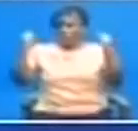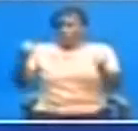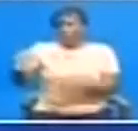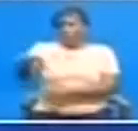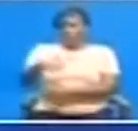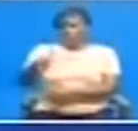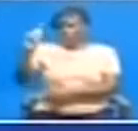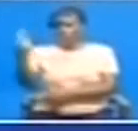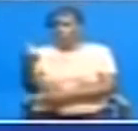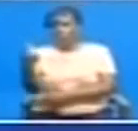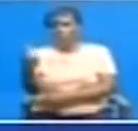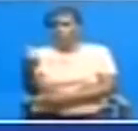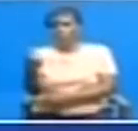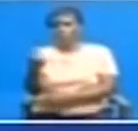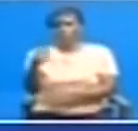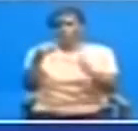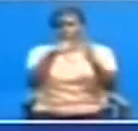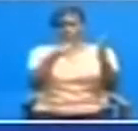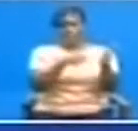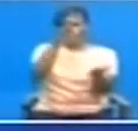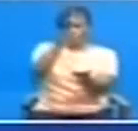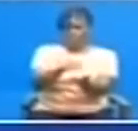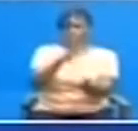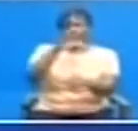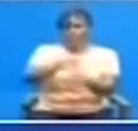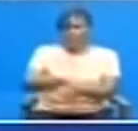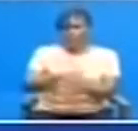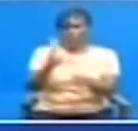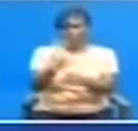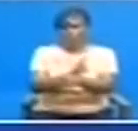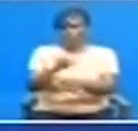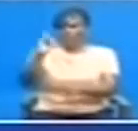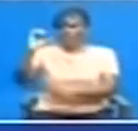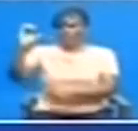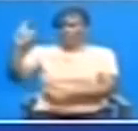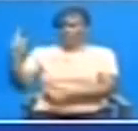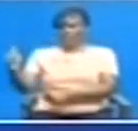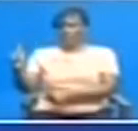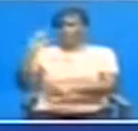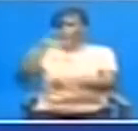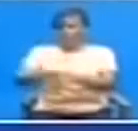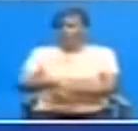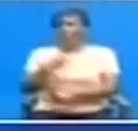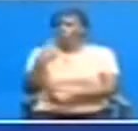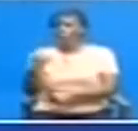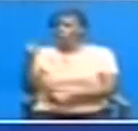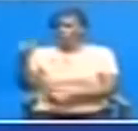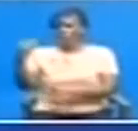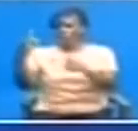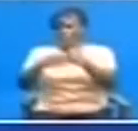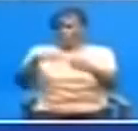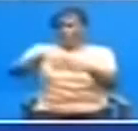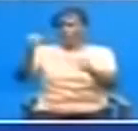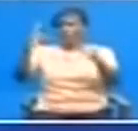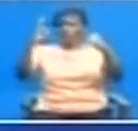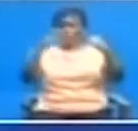region, Kenya got low scores in technological readiness with use of ICT, getting a score of 1.8 out of 7,